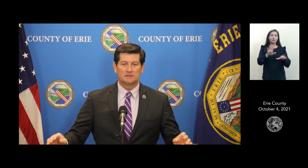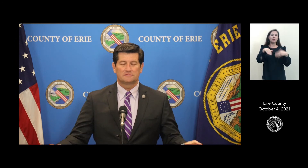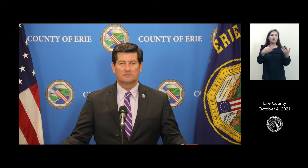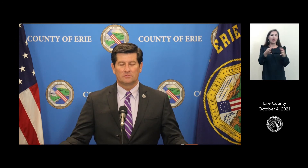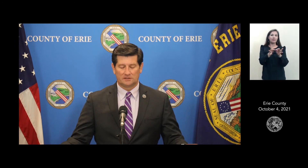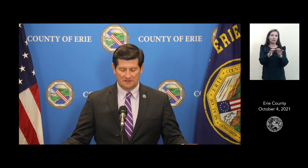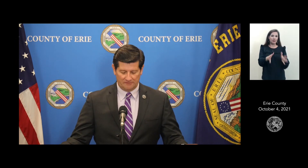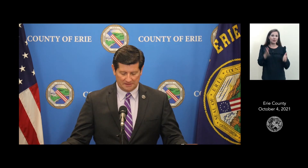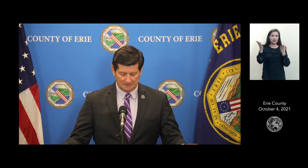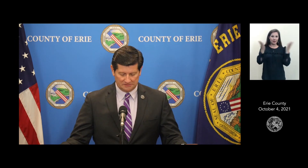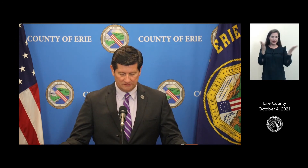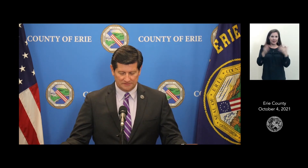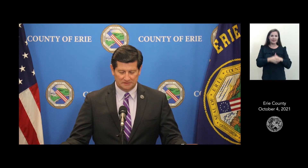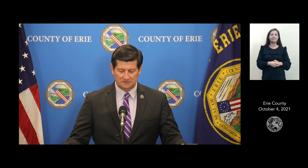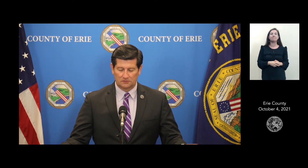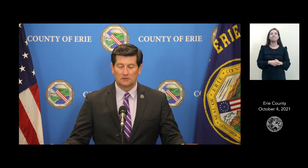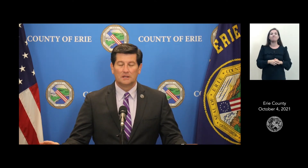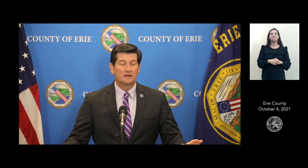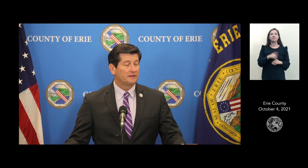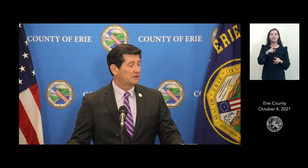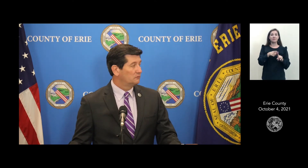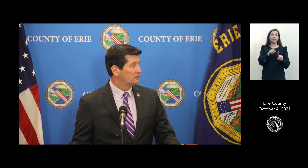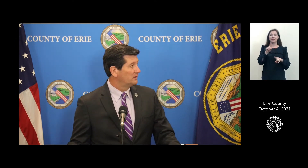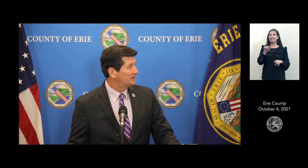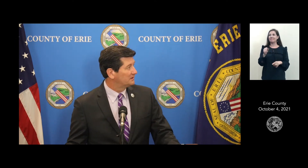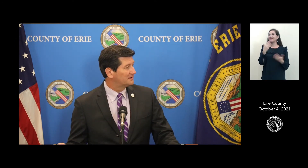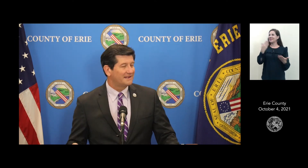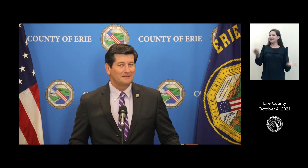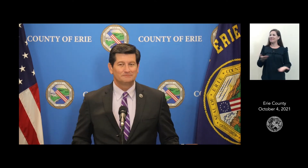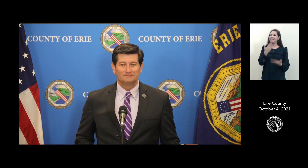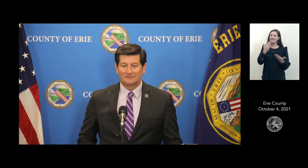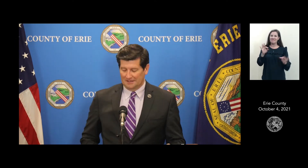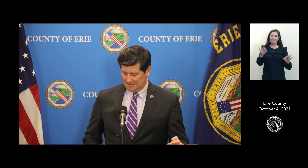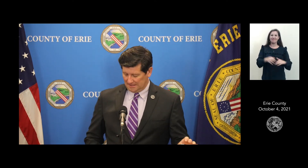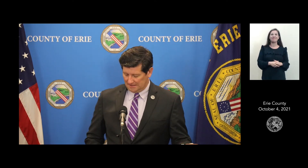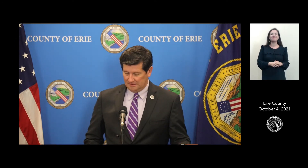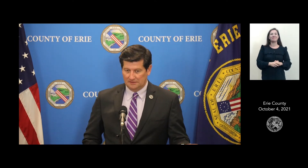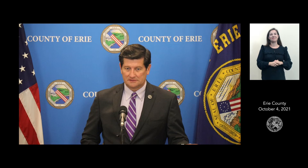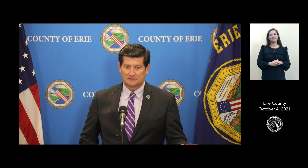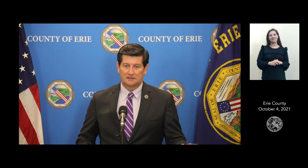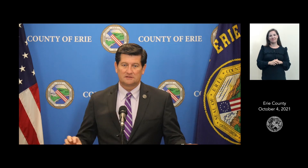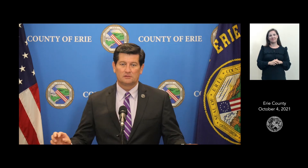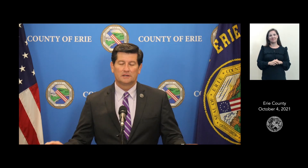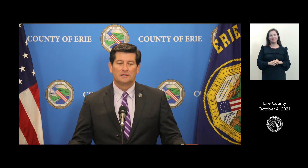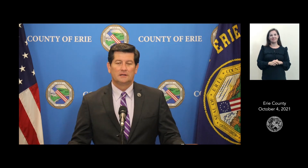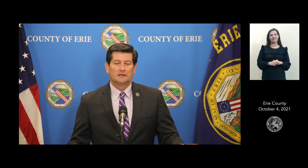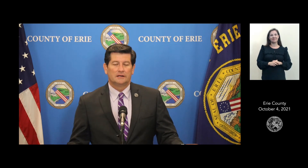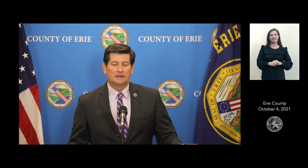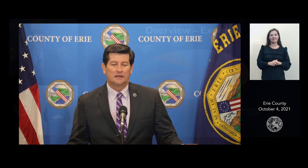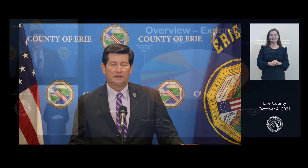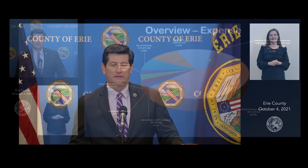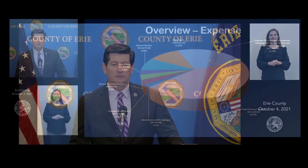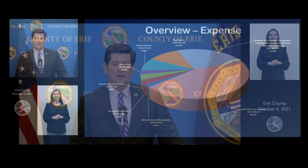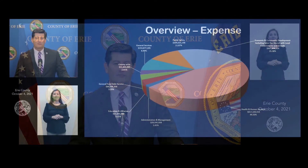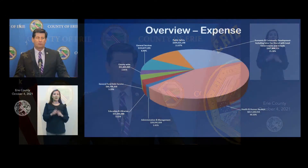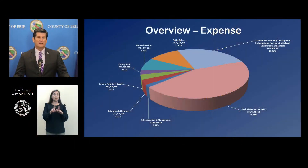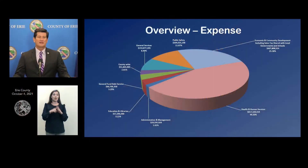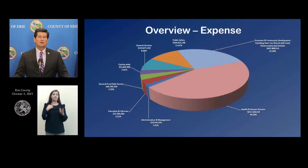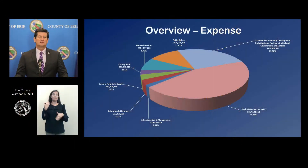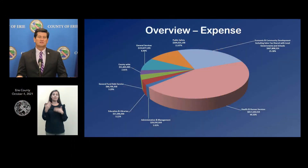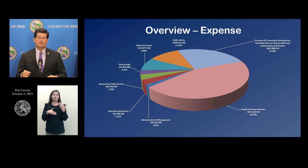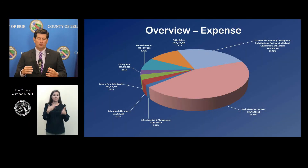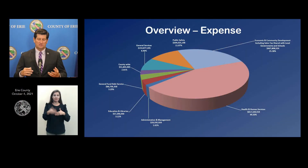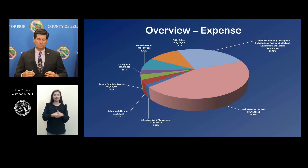Sign Language from Deaf Access Services. So thank you for being here today. And let's just get to it. We